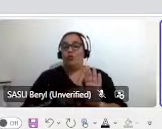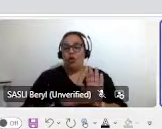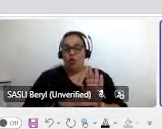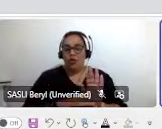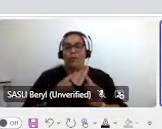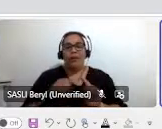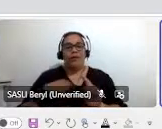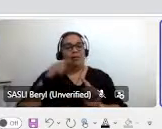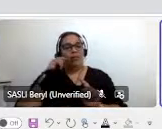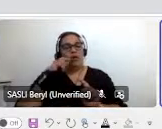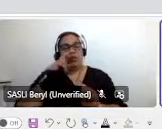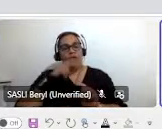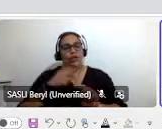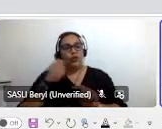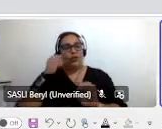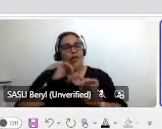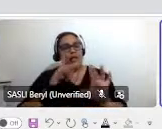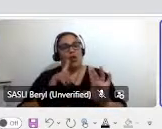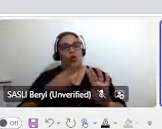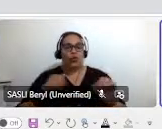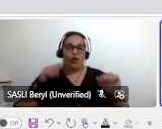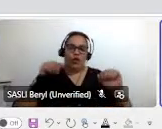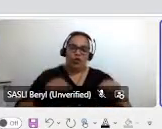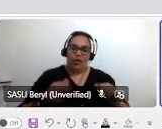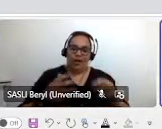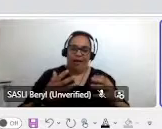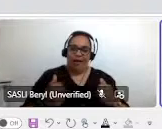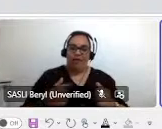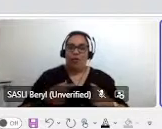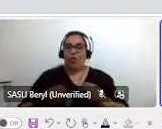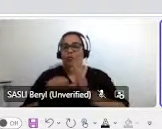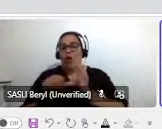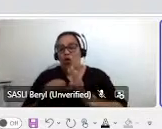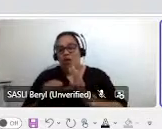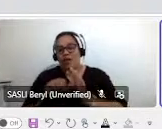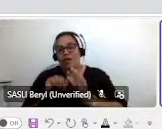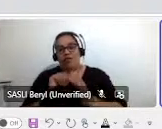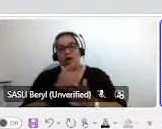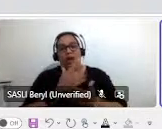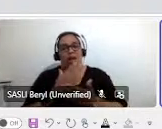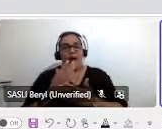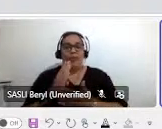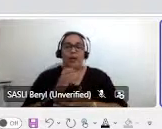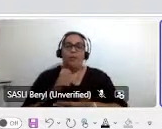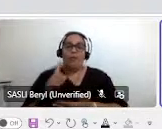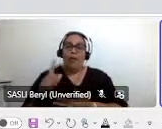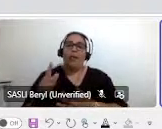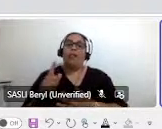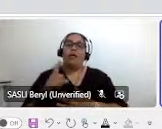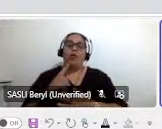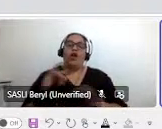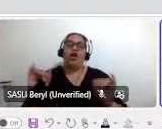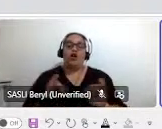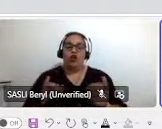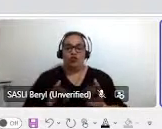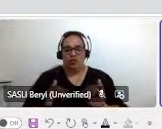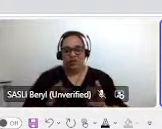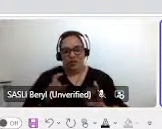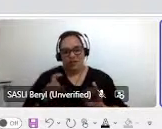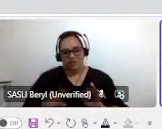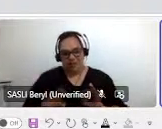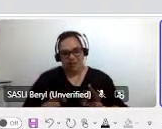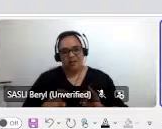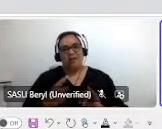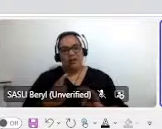think we should understand what we are agreeing to, that we're prioritizing the library bill as a matter of urgency